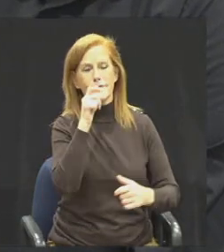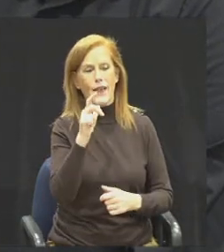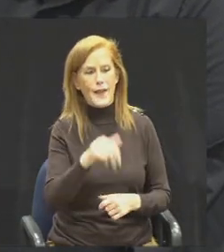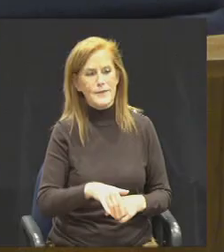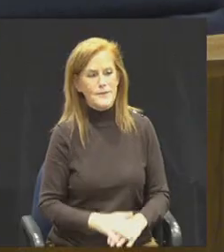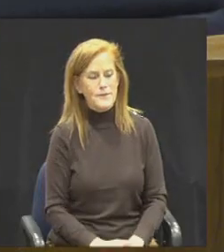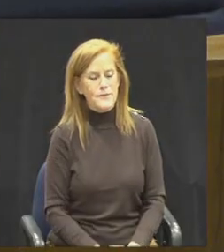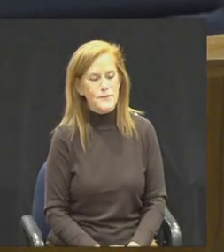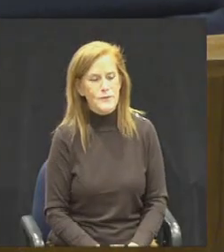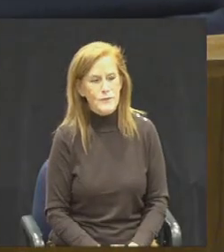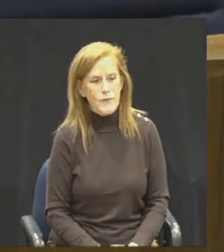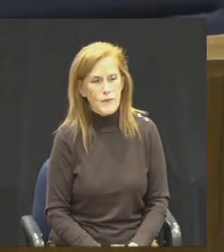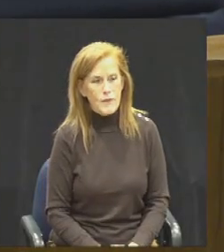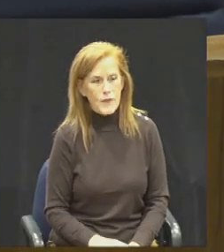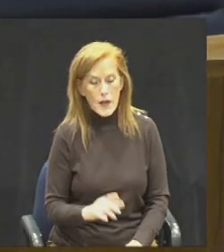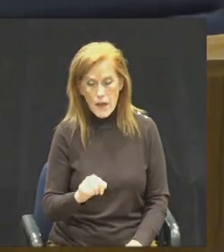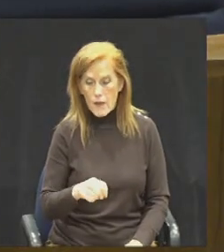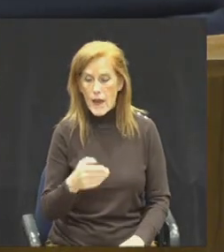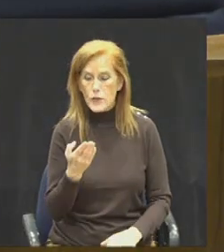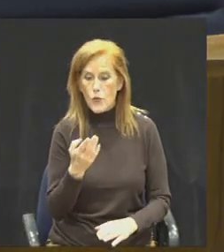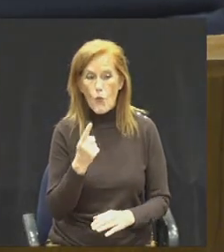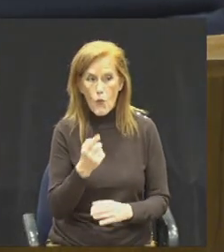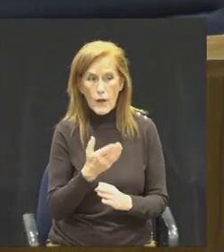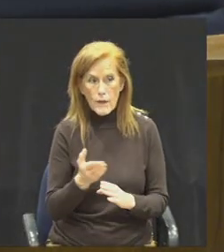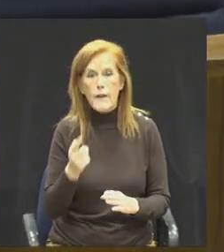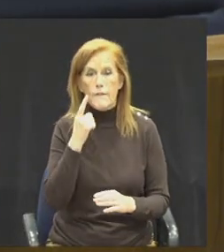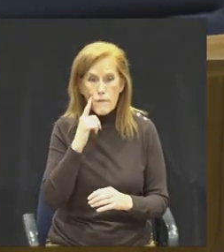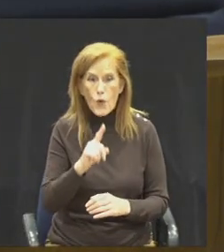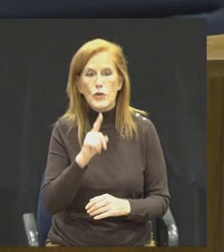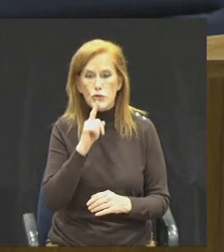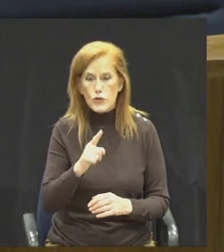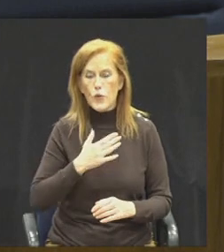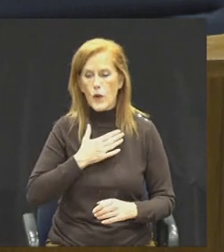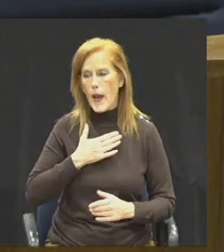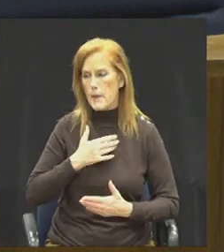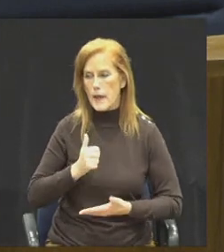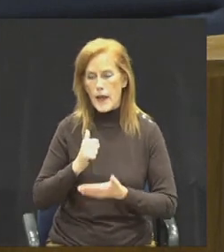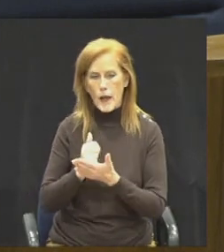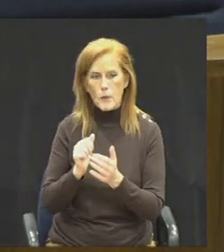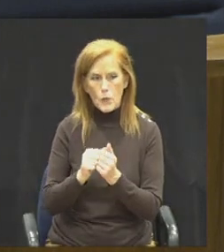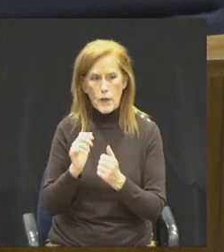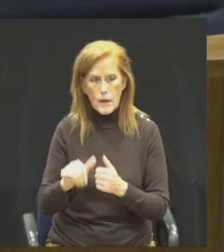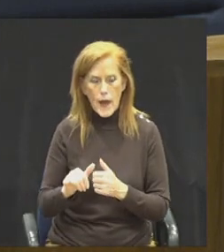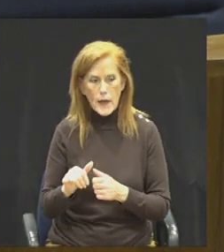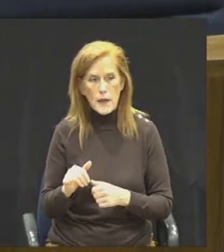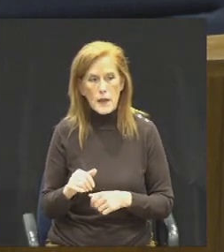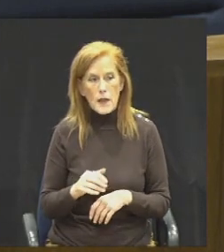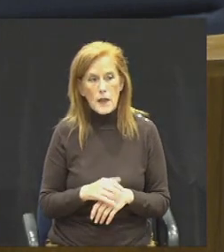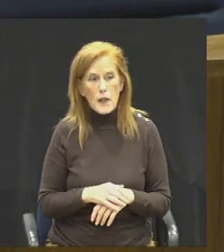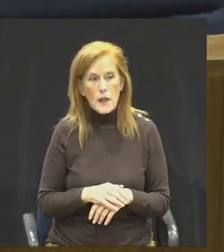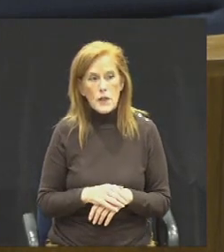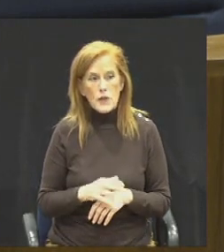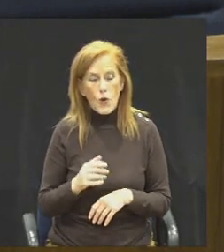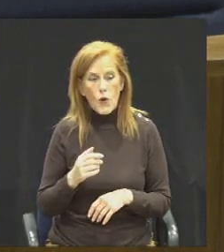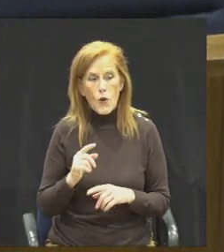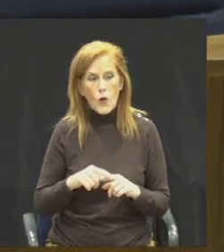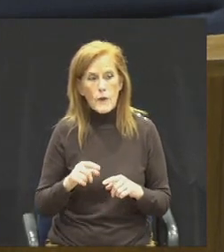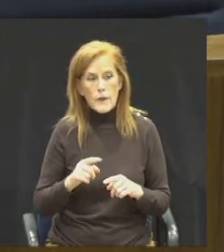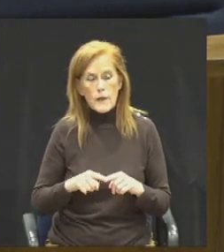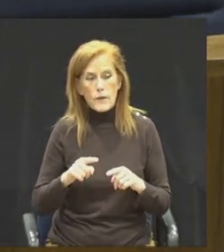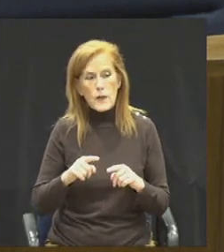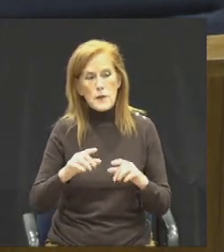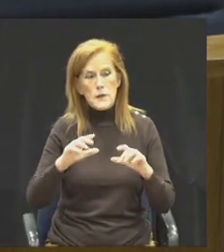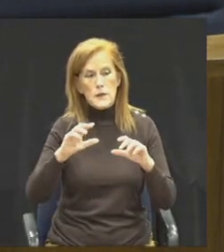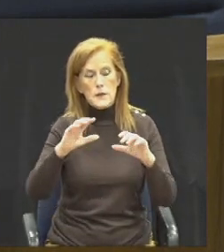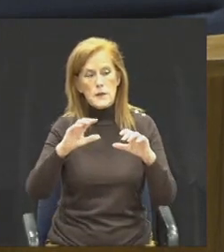I think that's one area we're happy to help on as well. And so if you're kind of going through those categories